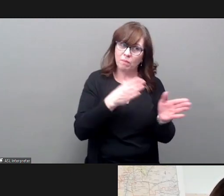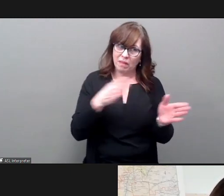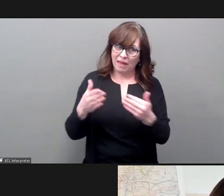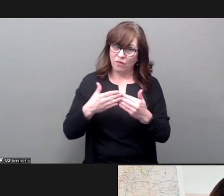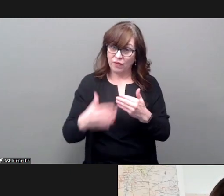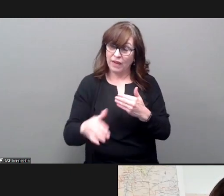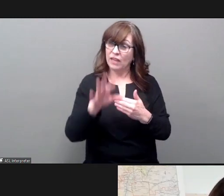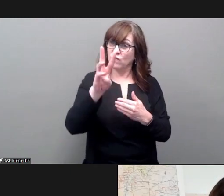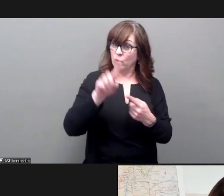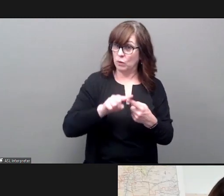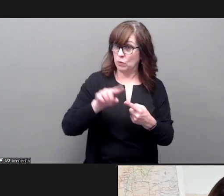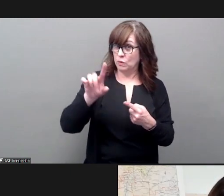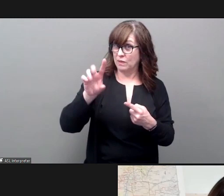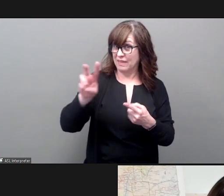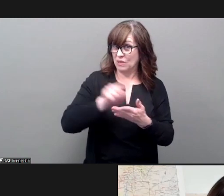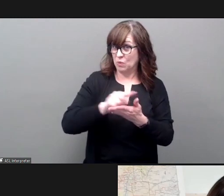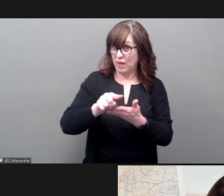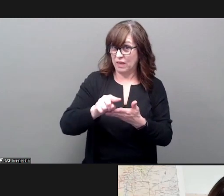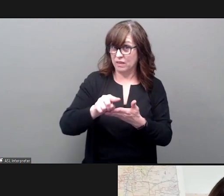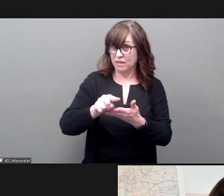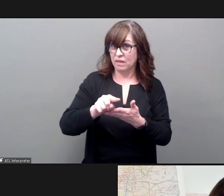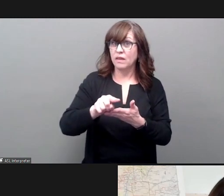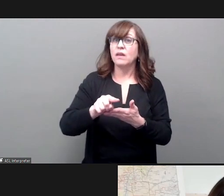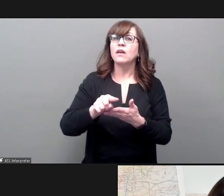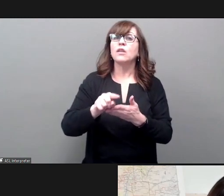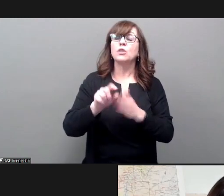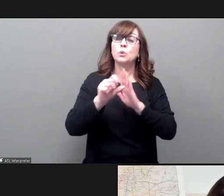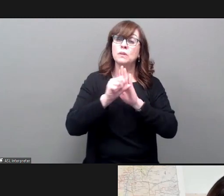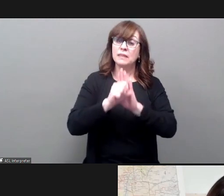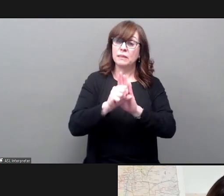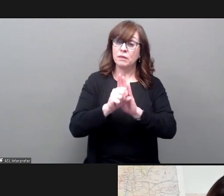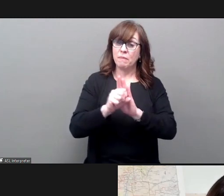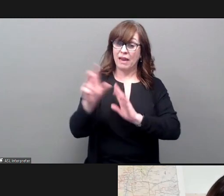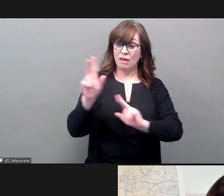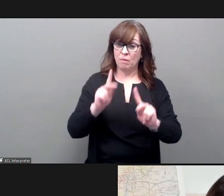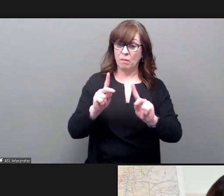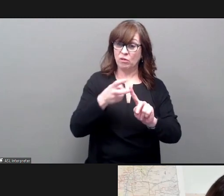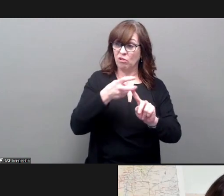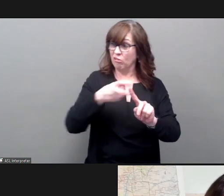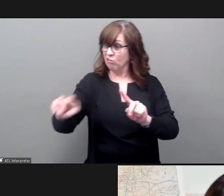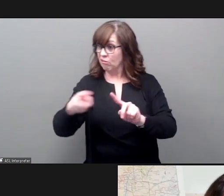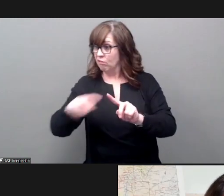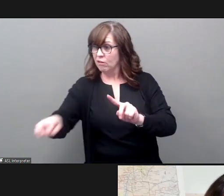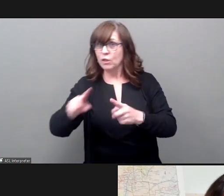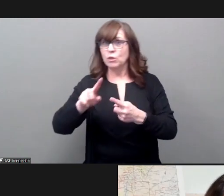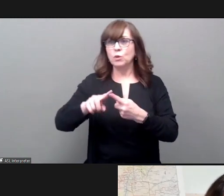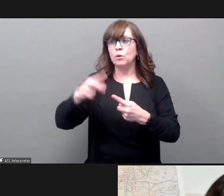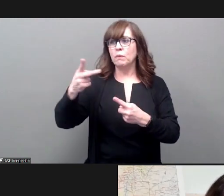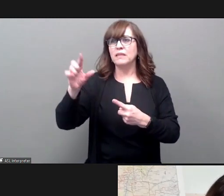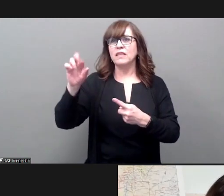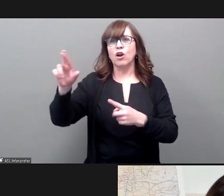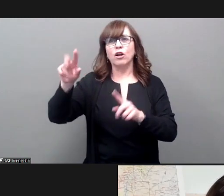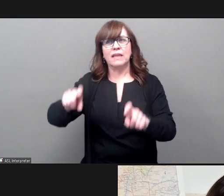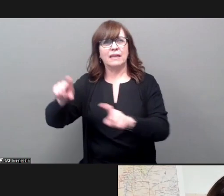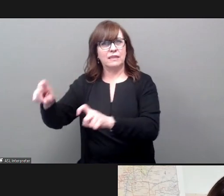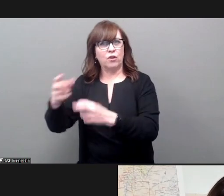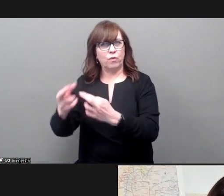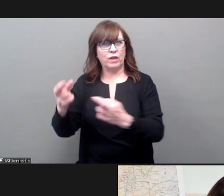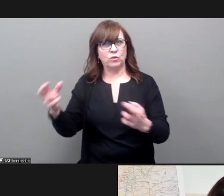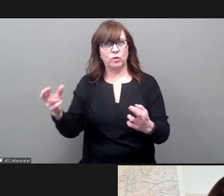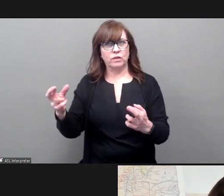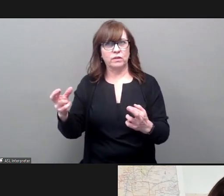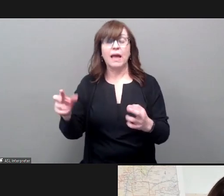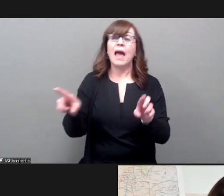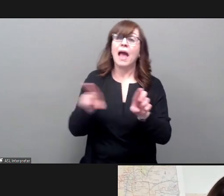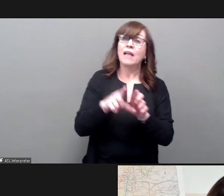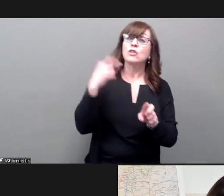6 weeks to redirect symptomatic people to PCR testing resources for the reason you mentioned so